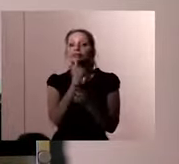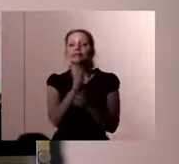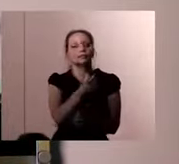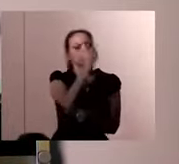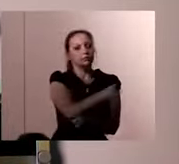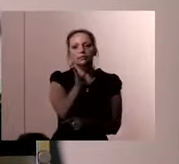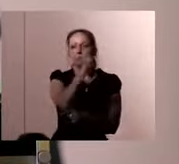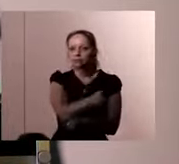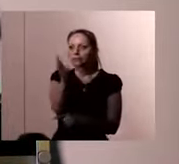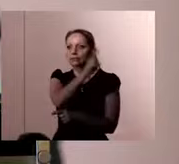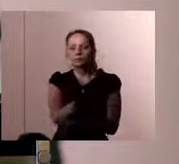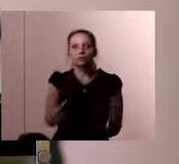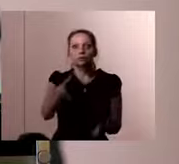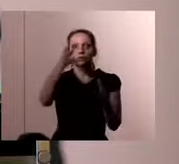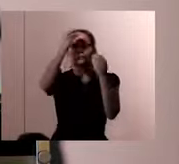over and over again.